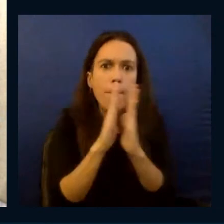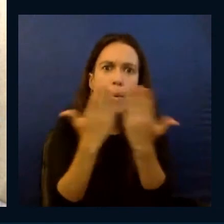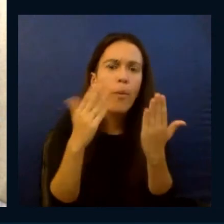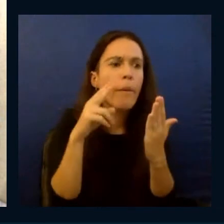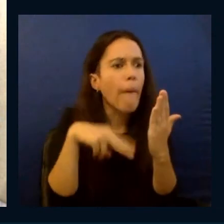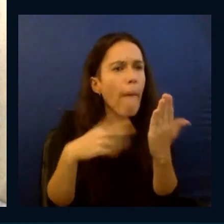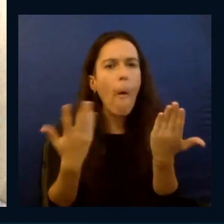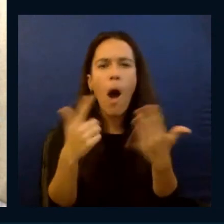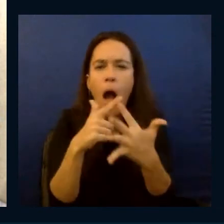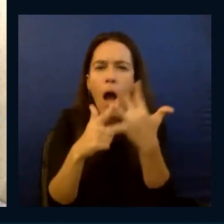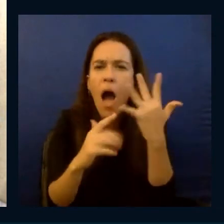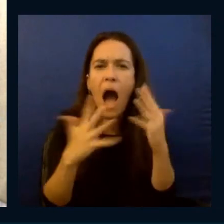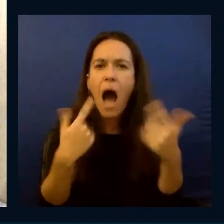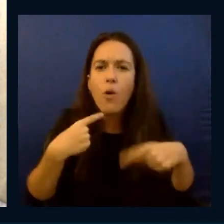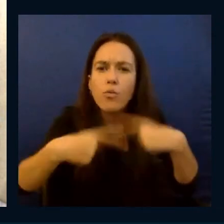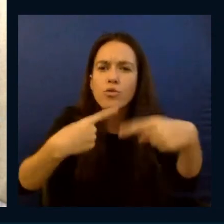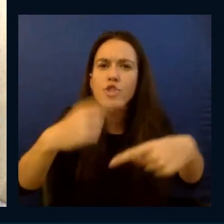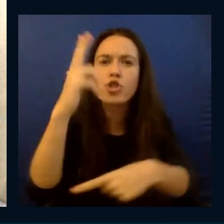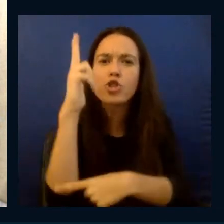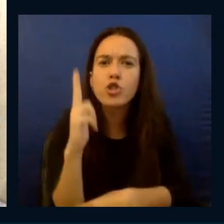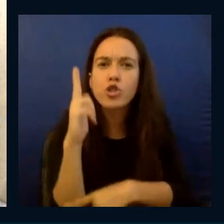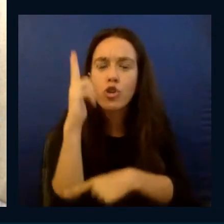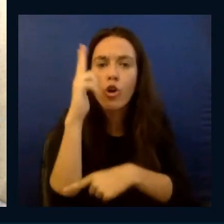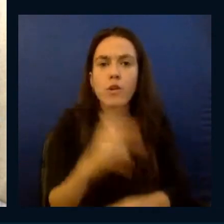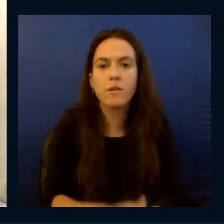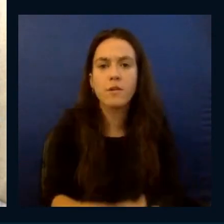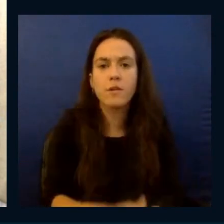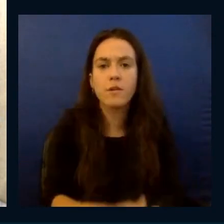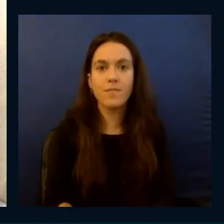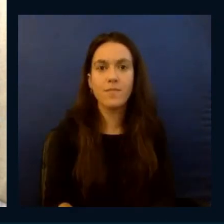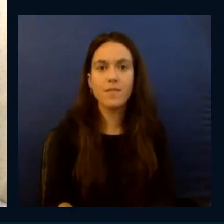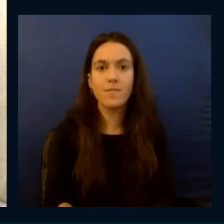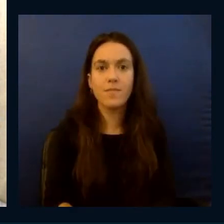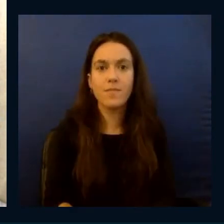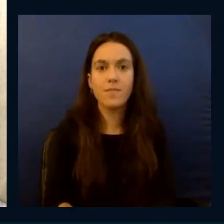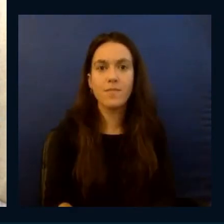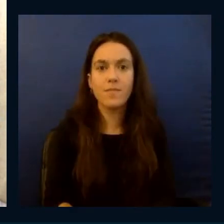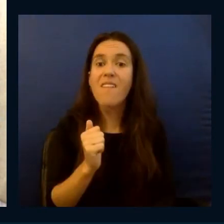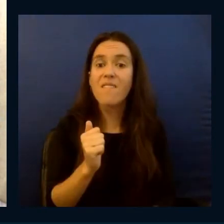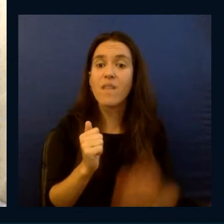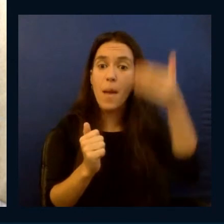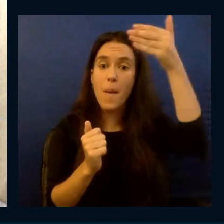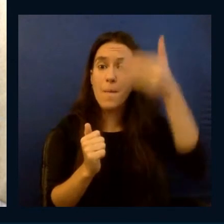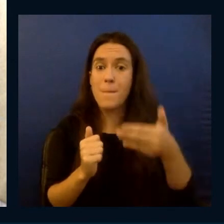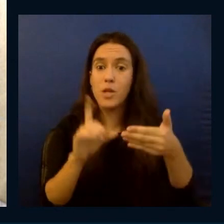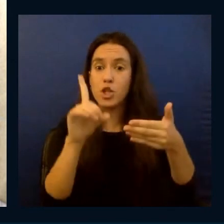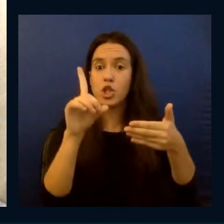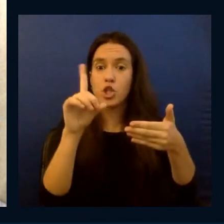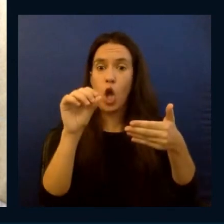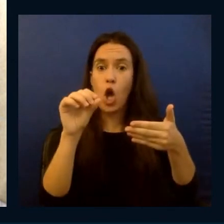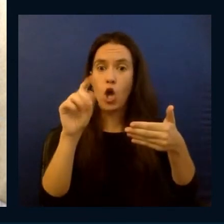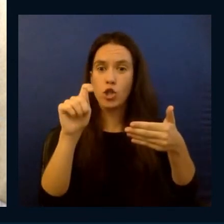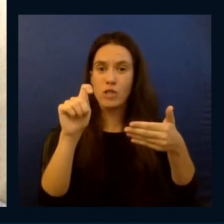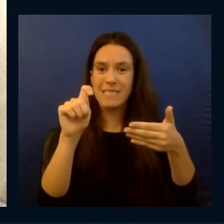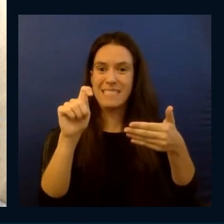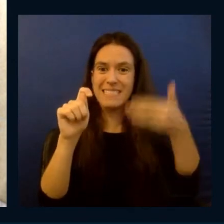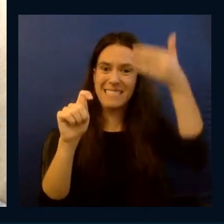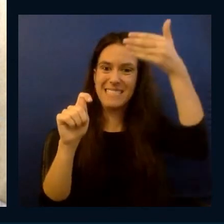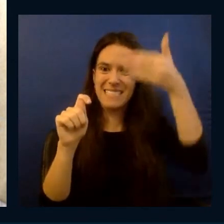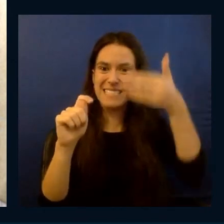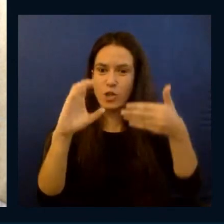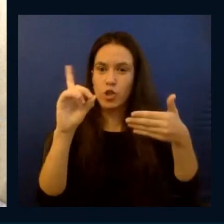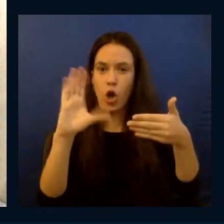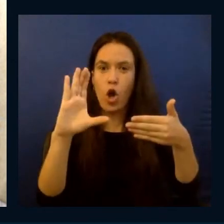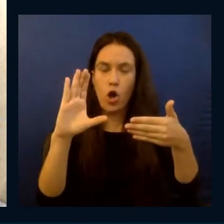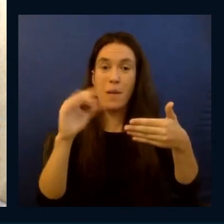tips? Yeah, the docs pages for Azure DevOps, they're really, really good, and they're very extensive. There are